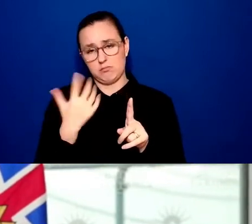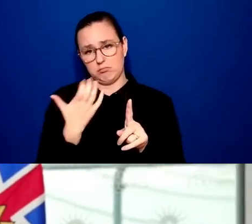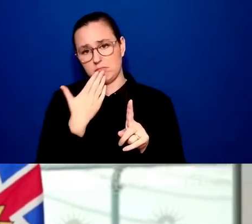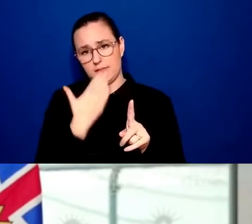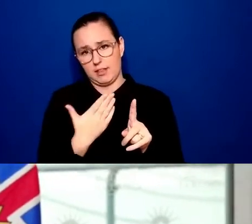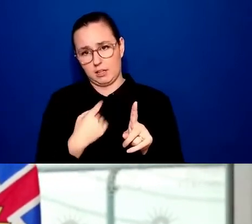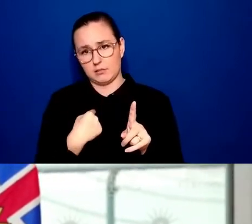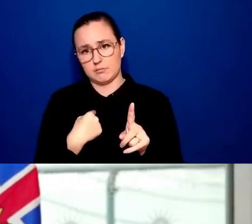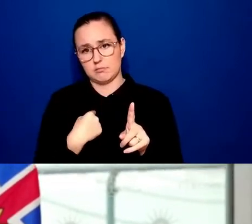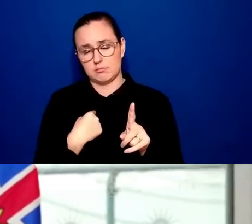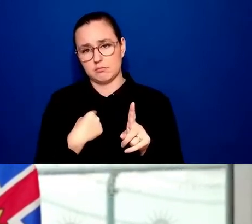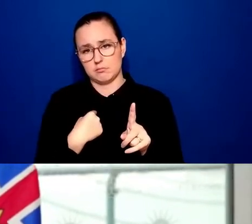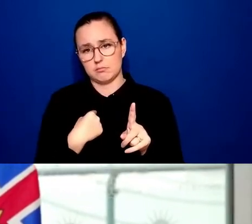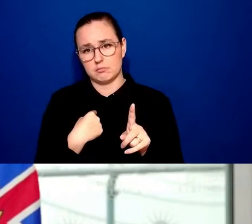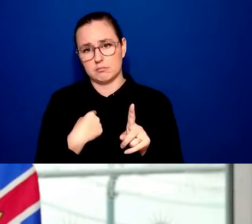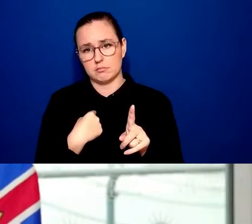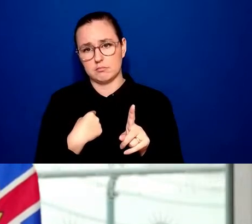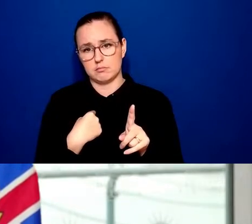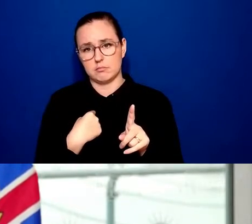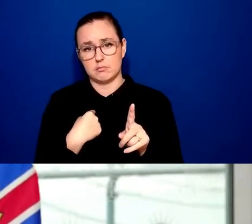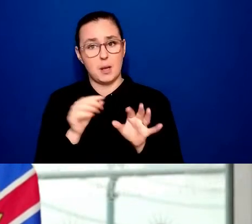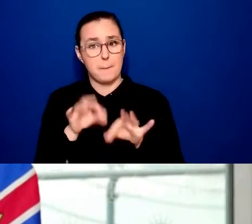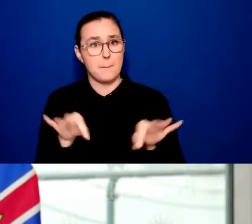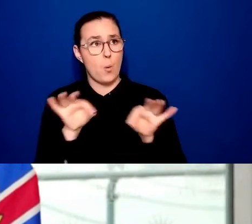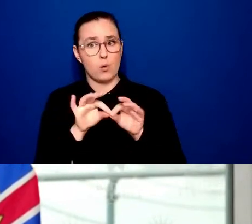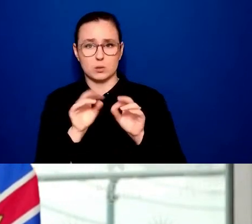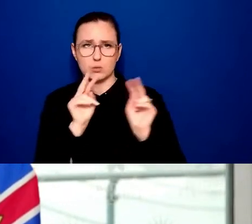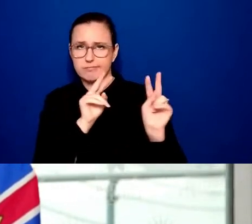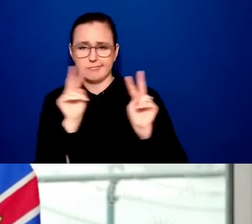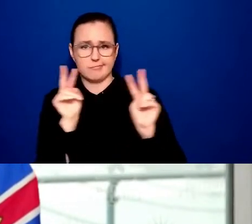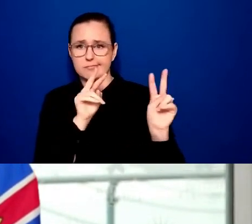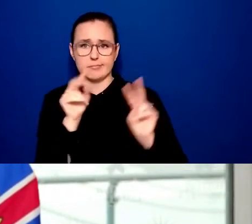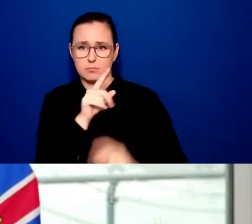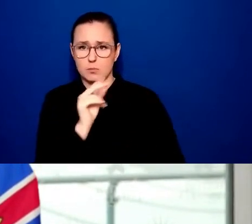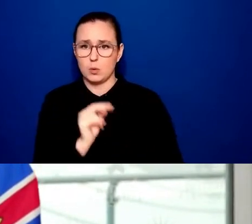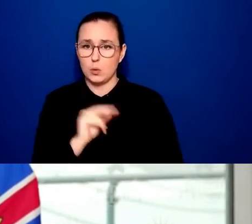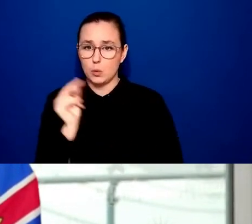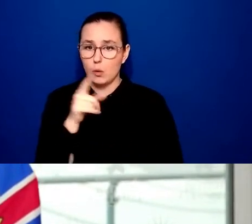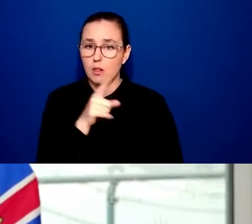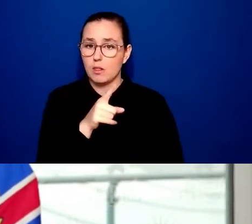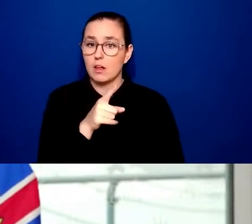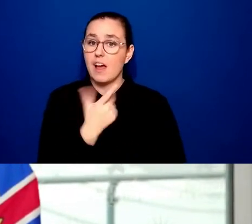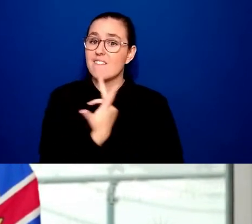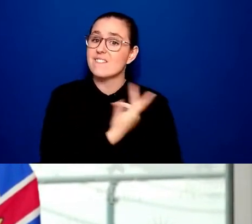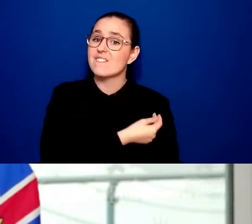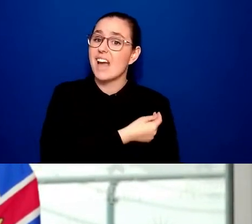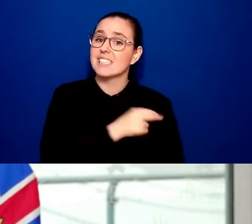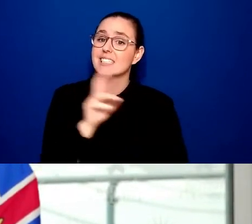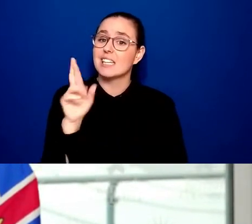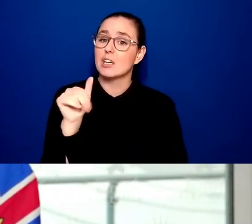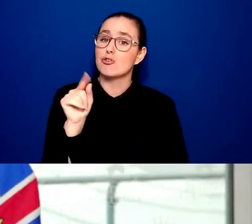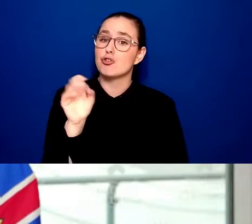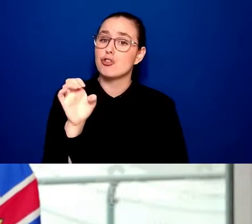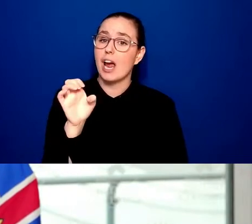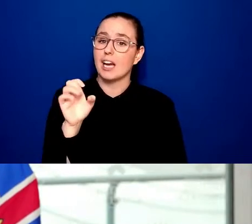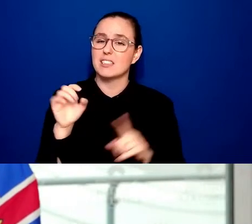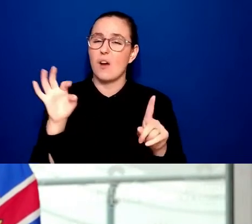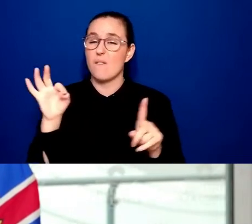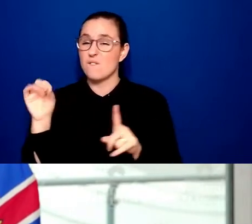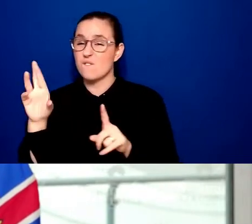at communities across the north, that the vaccination rate first dose vaccination rate in Fort St. John is